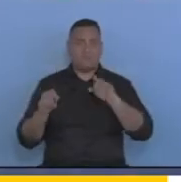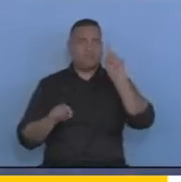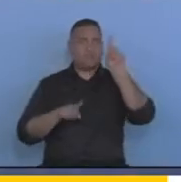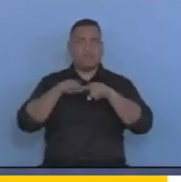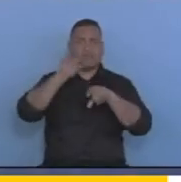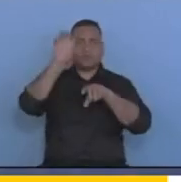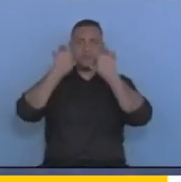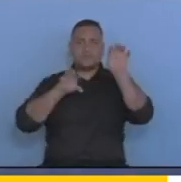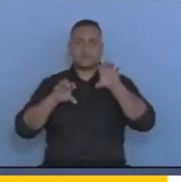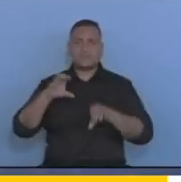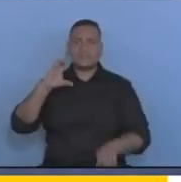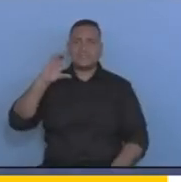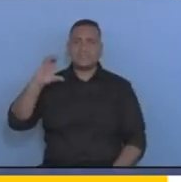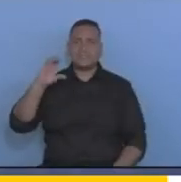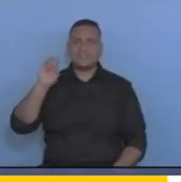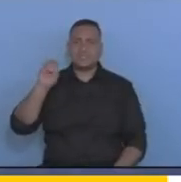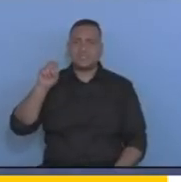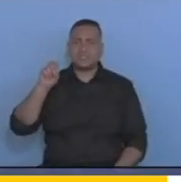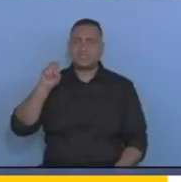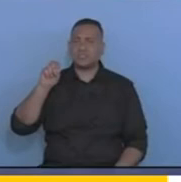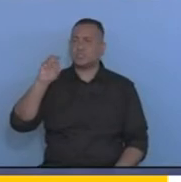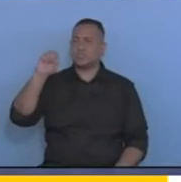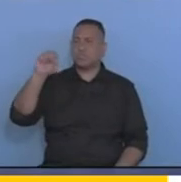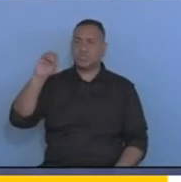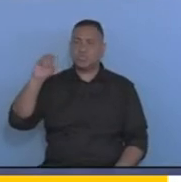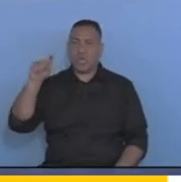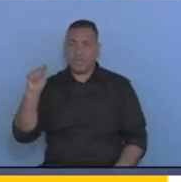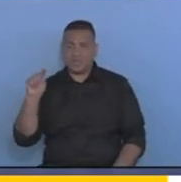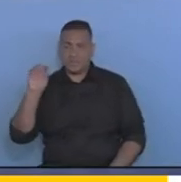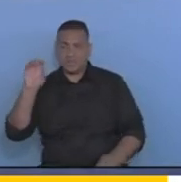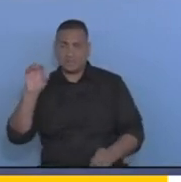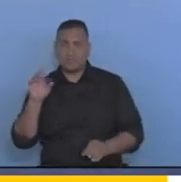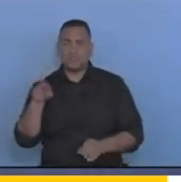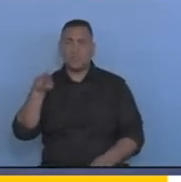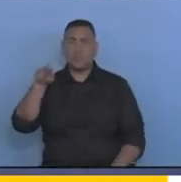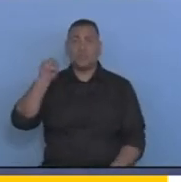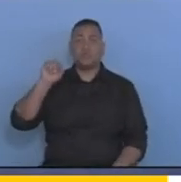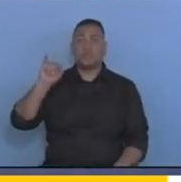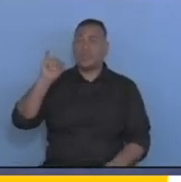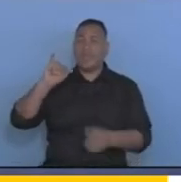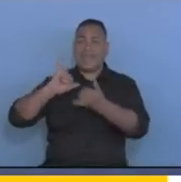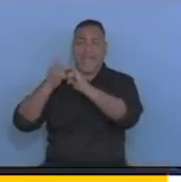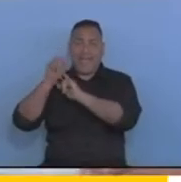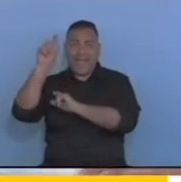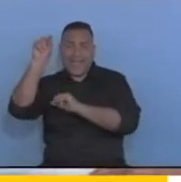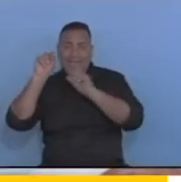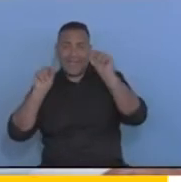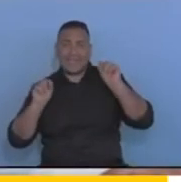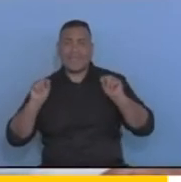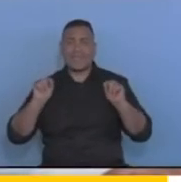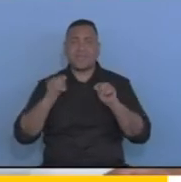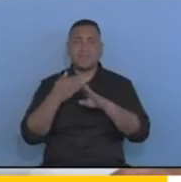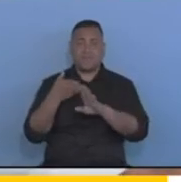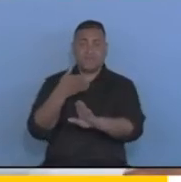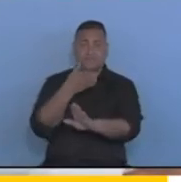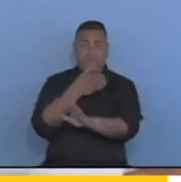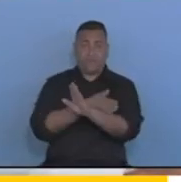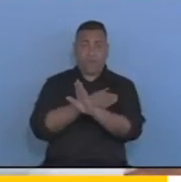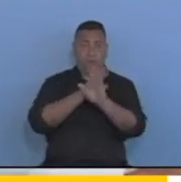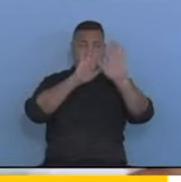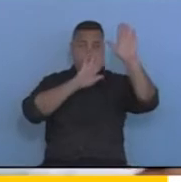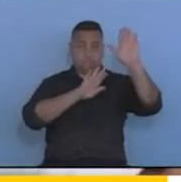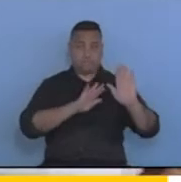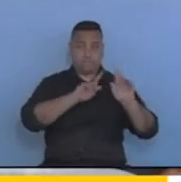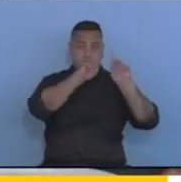breakers, relays, as well as contactors. But before they go to the board, I need to explain each